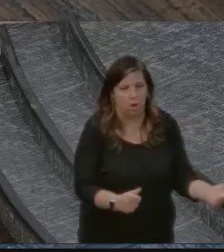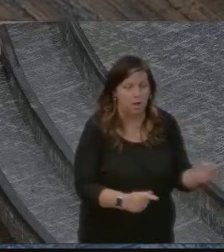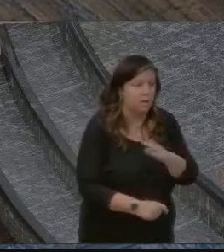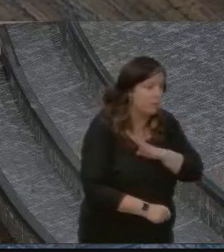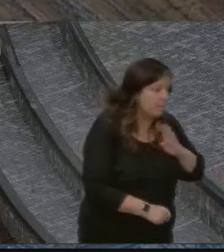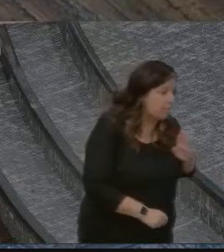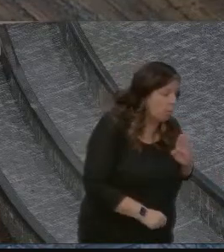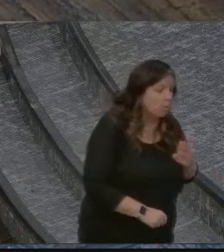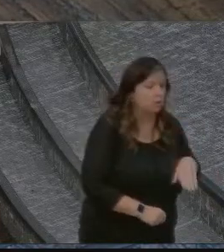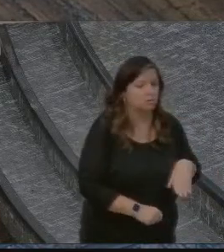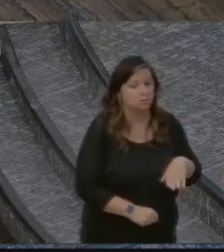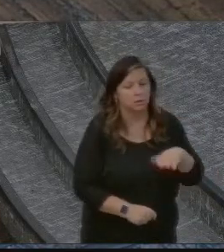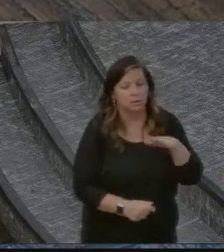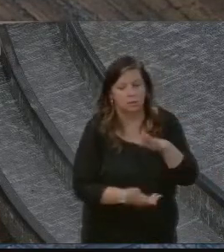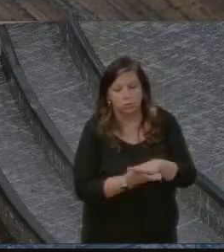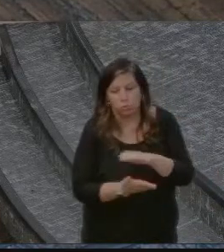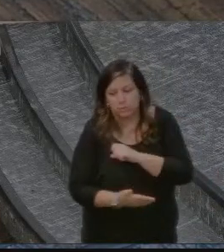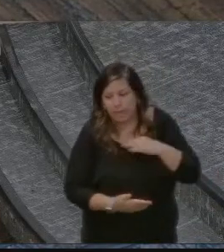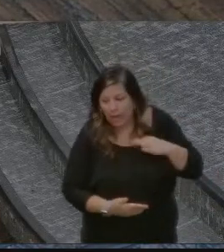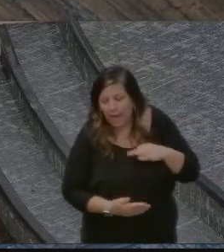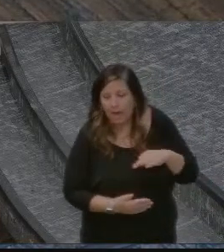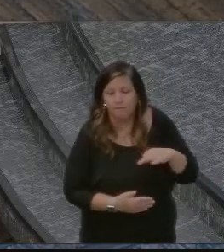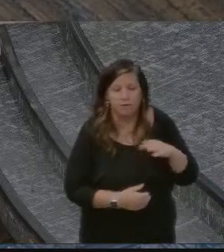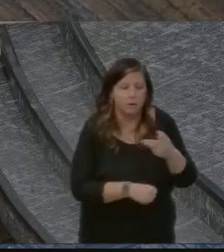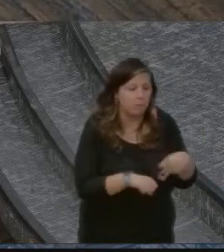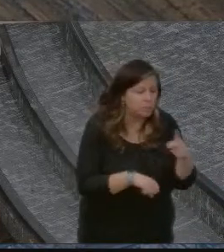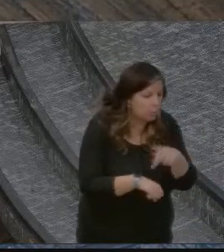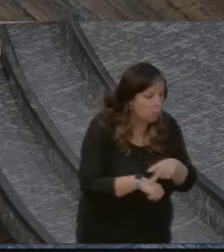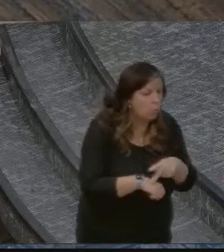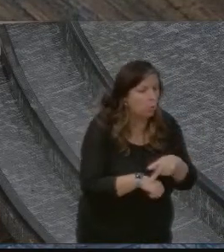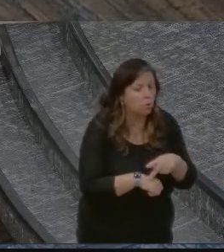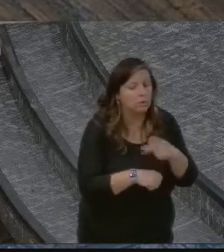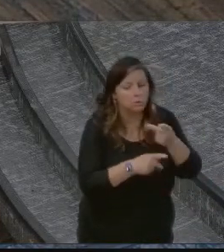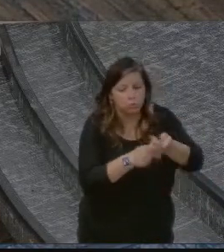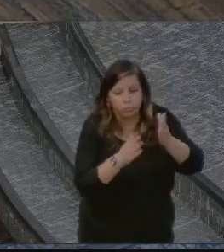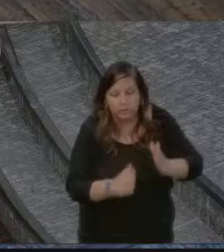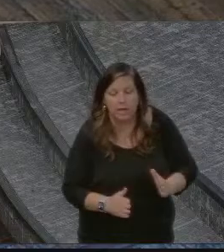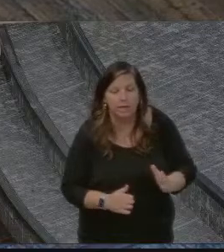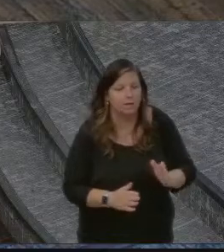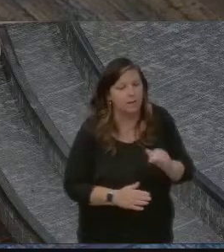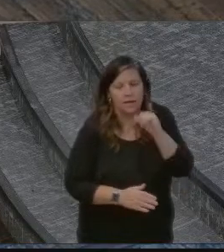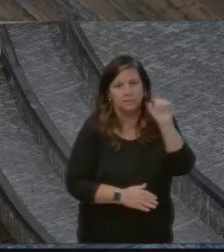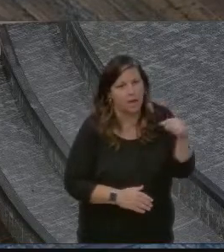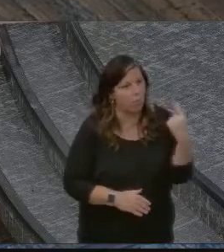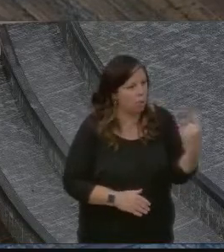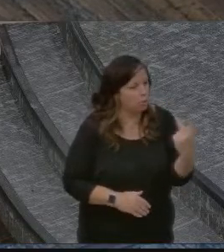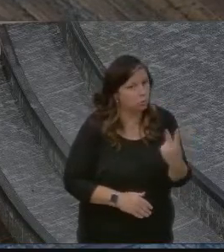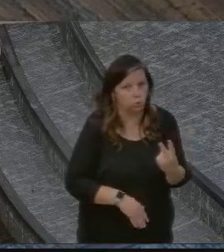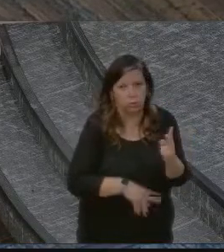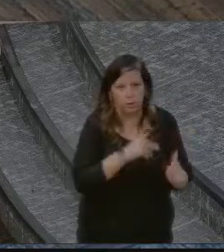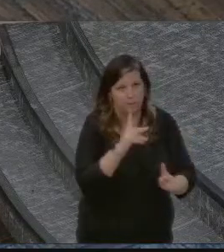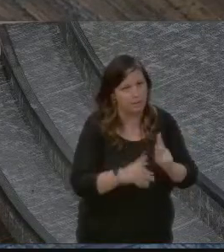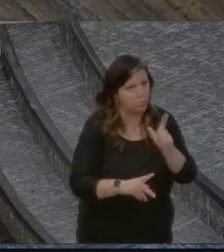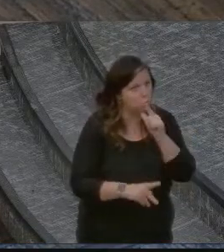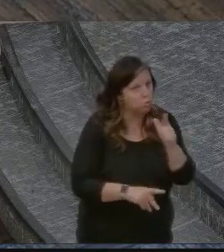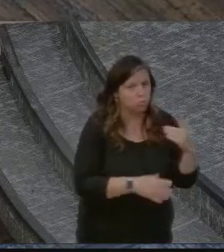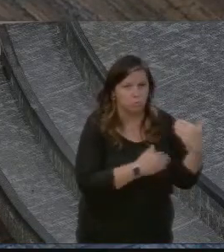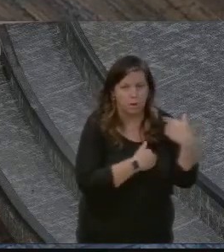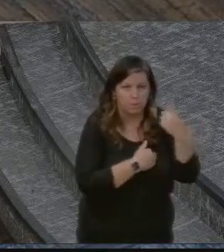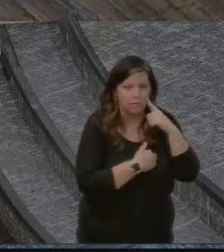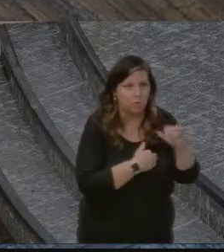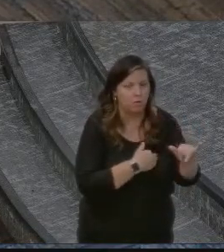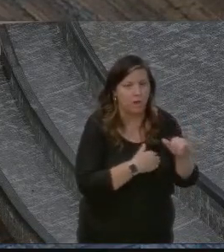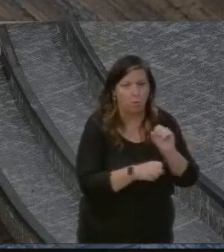it cannot just sit with one person. 1 or 2 people can lead the work, but everybody has to speak the same language and really believe in